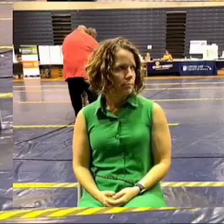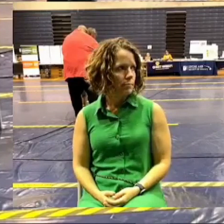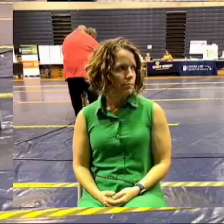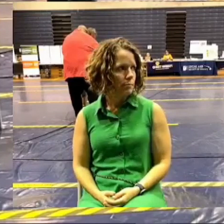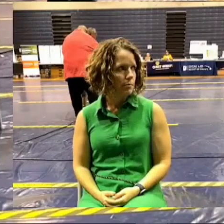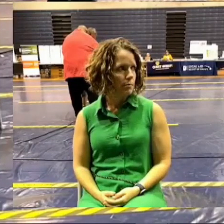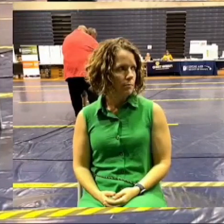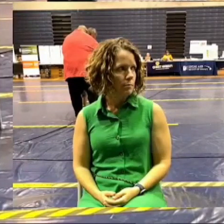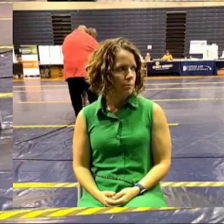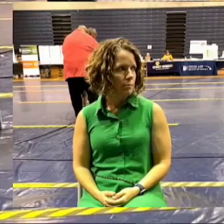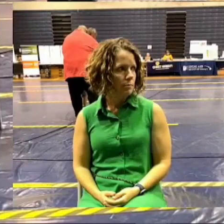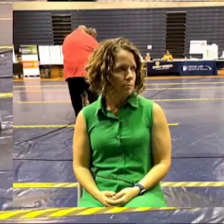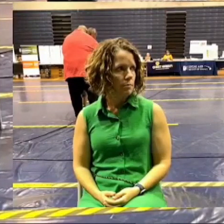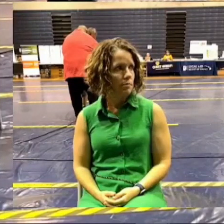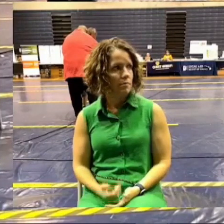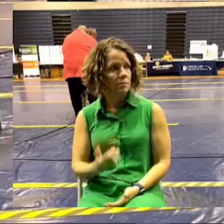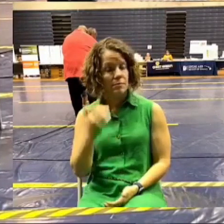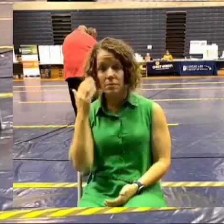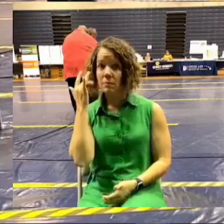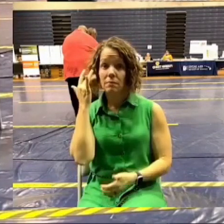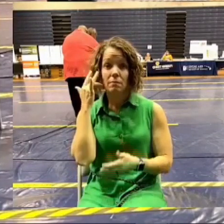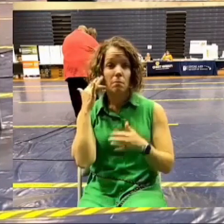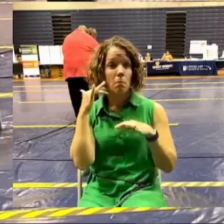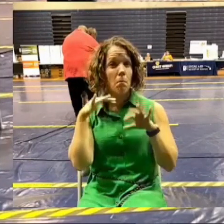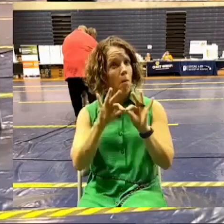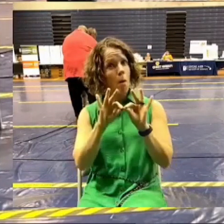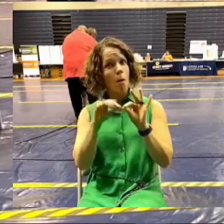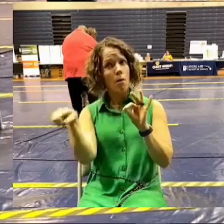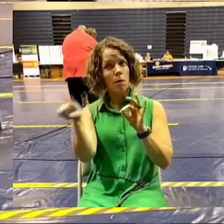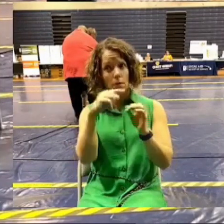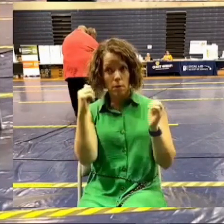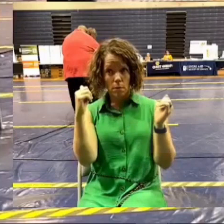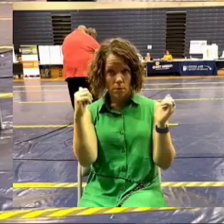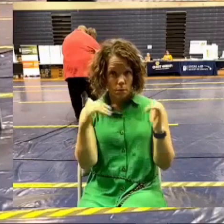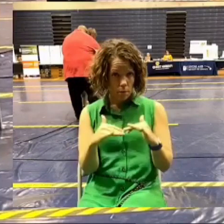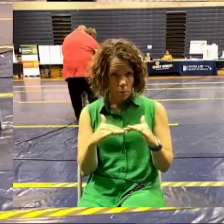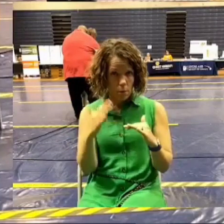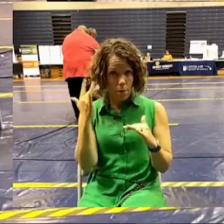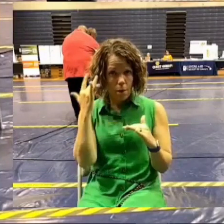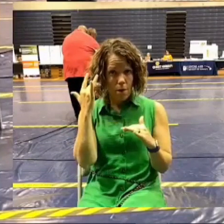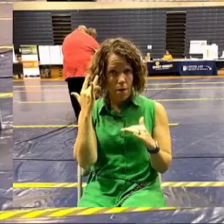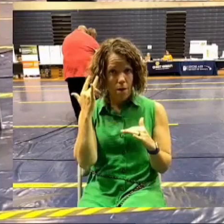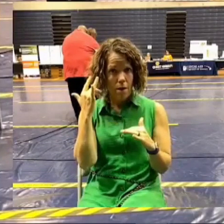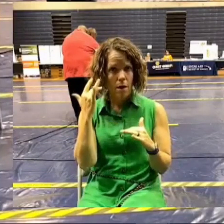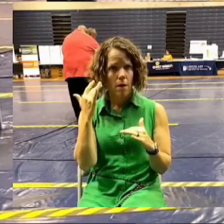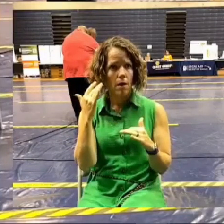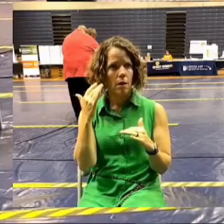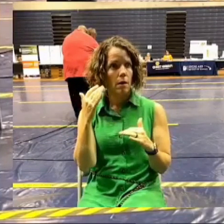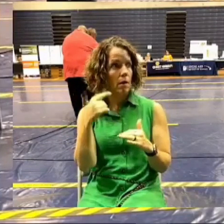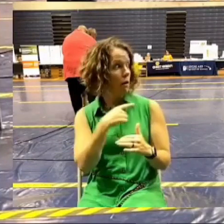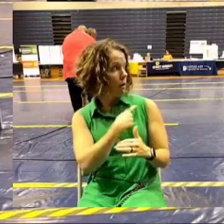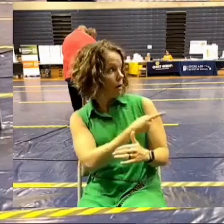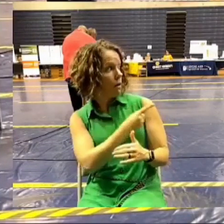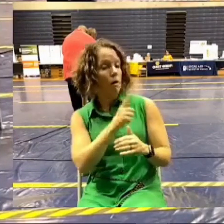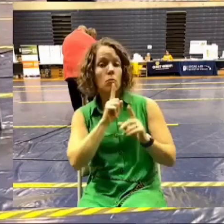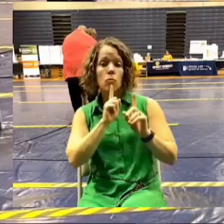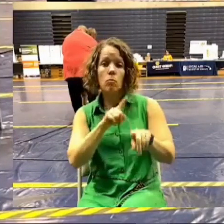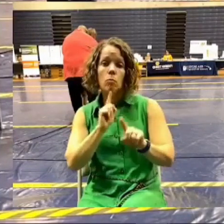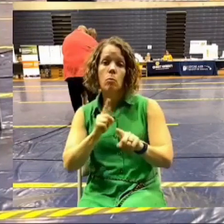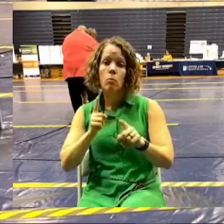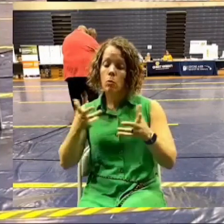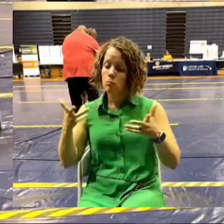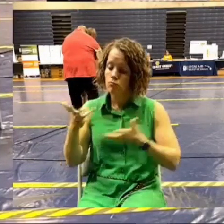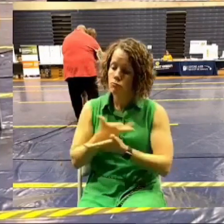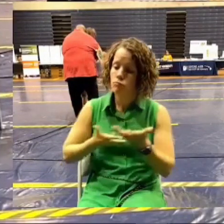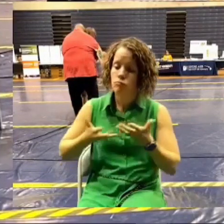I'm going to tell you why that's so important, because this is where you find transparency and